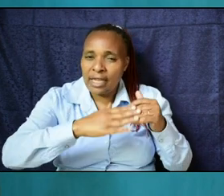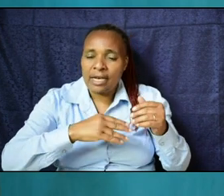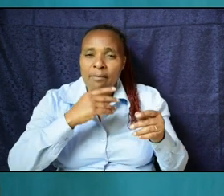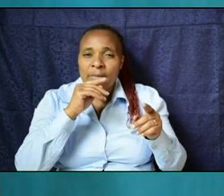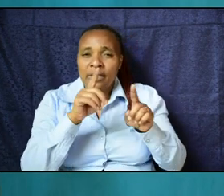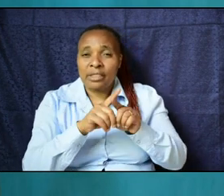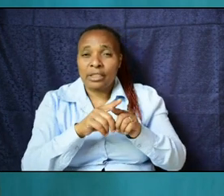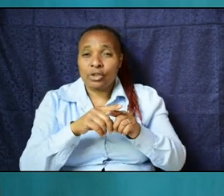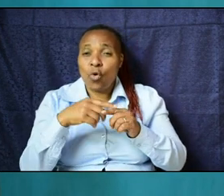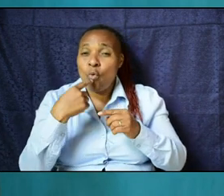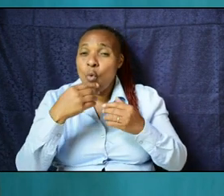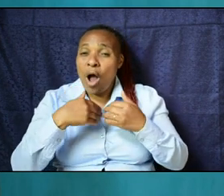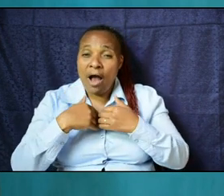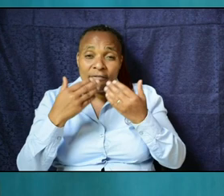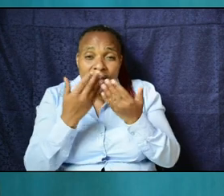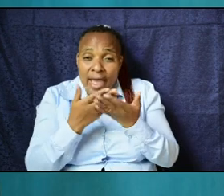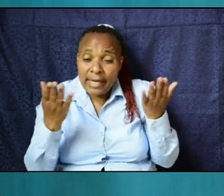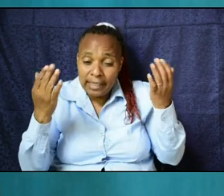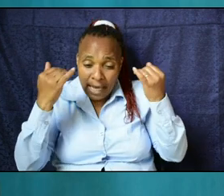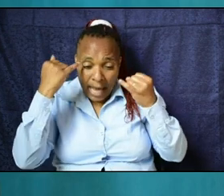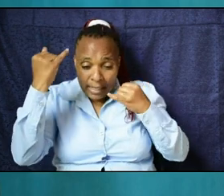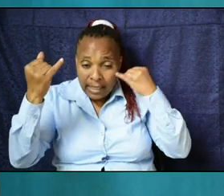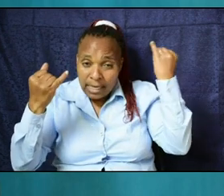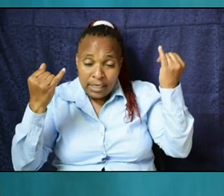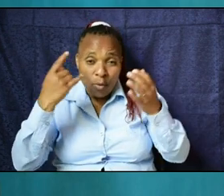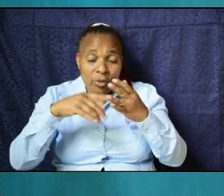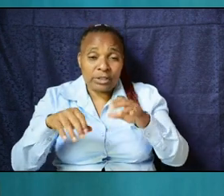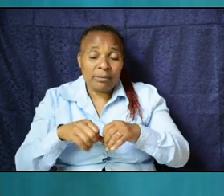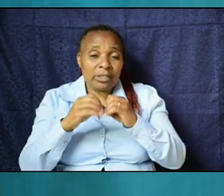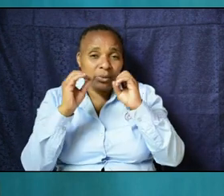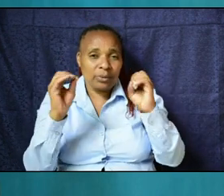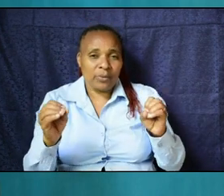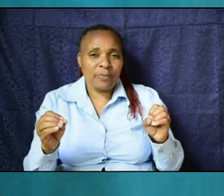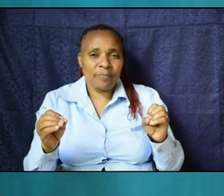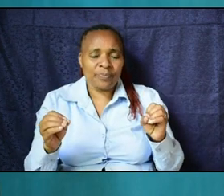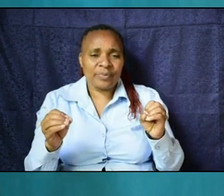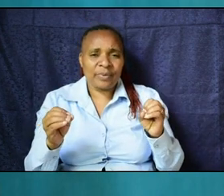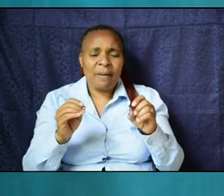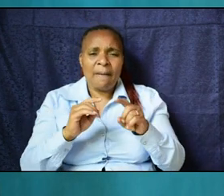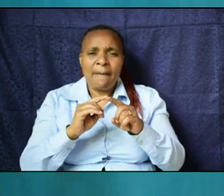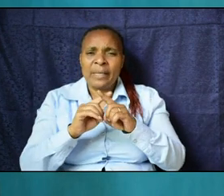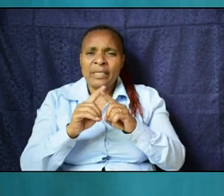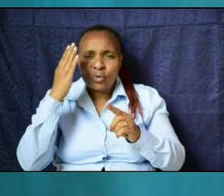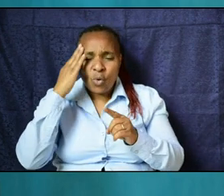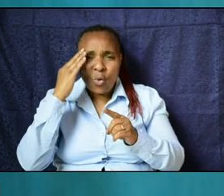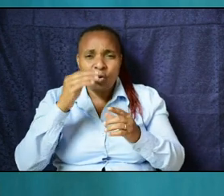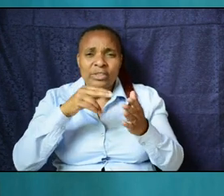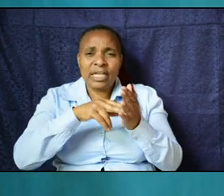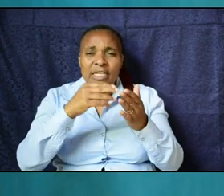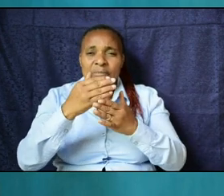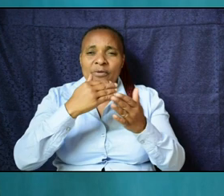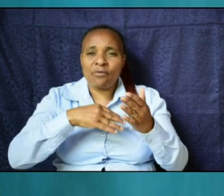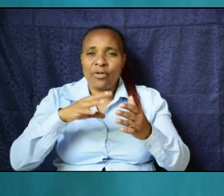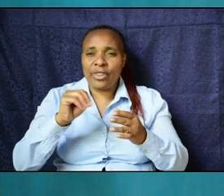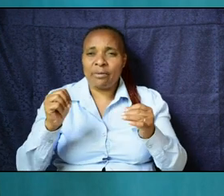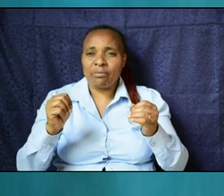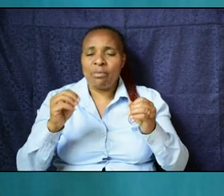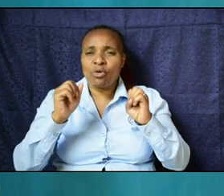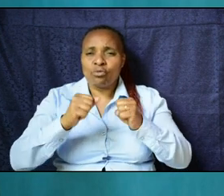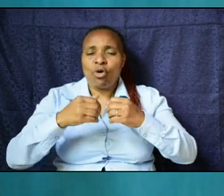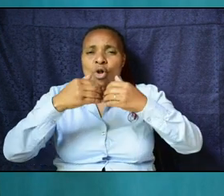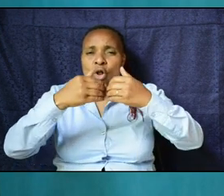no idea what is happening and do not know that standing before them is their long-lost